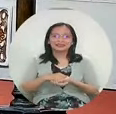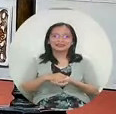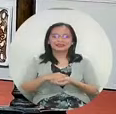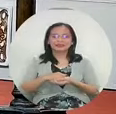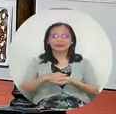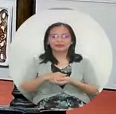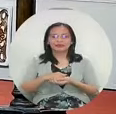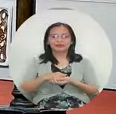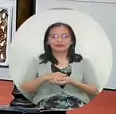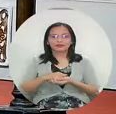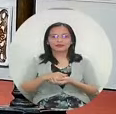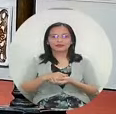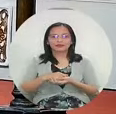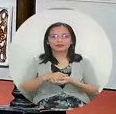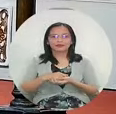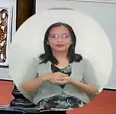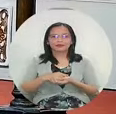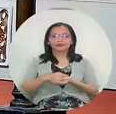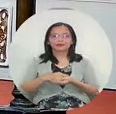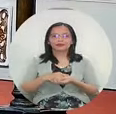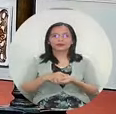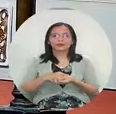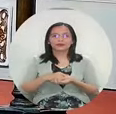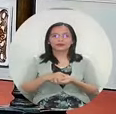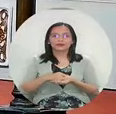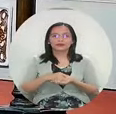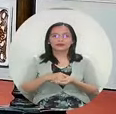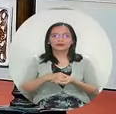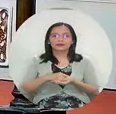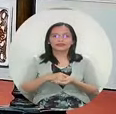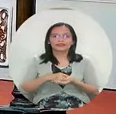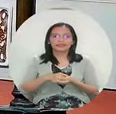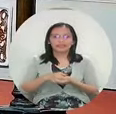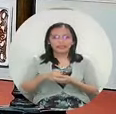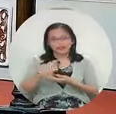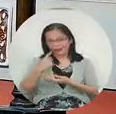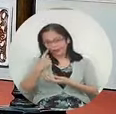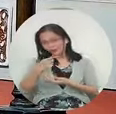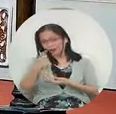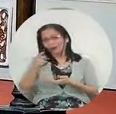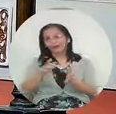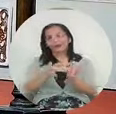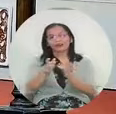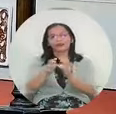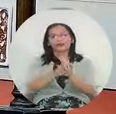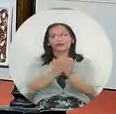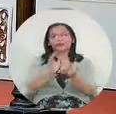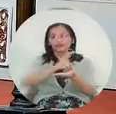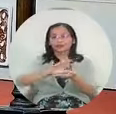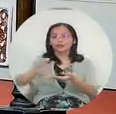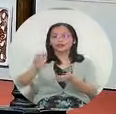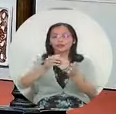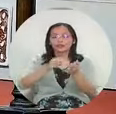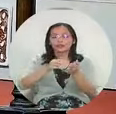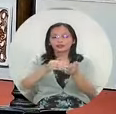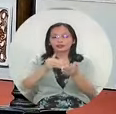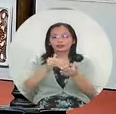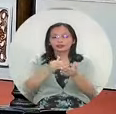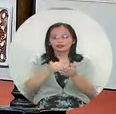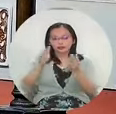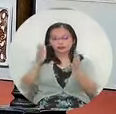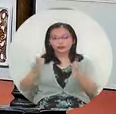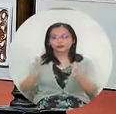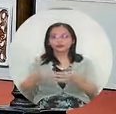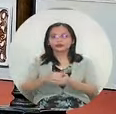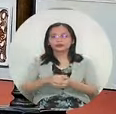Di alam kamo sa misin na yun, aron di kamo magkwede ha. Basi kamo mag-COVID ha. Tanan ha? Kining mga